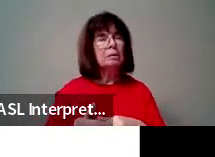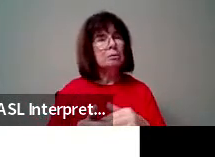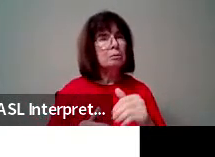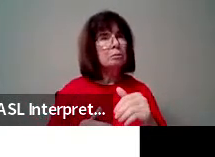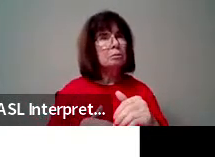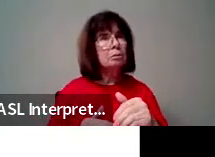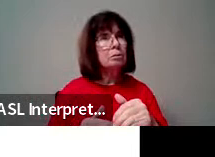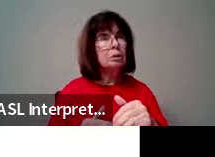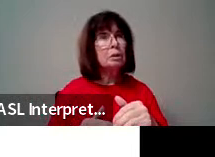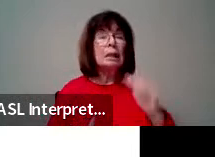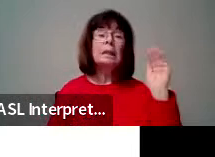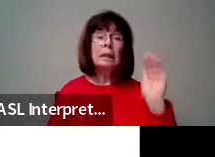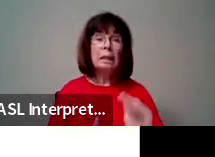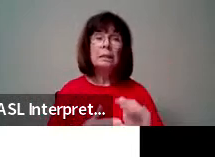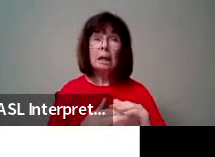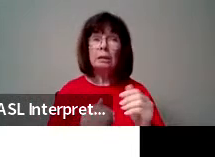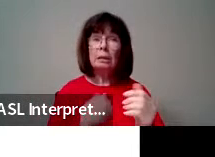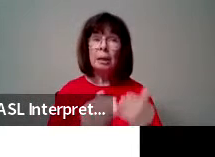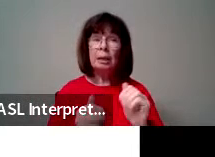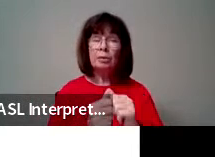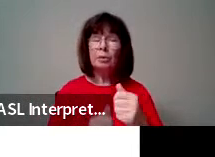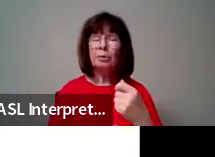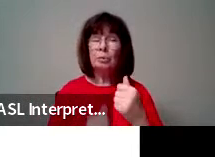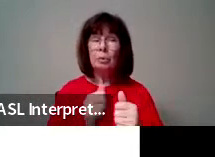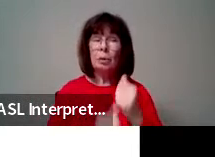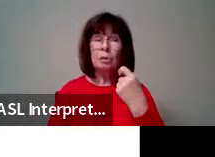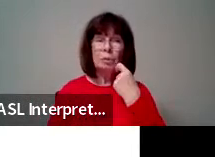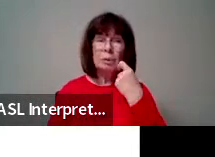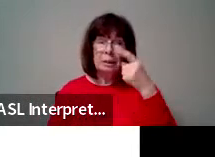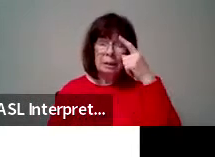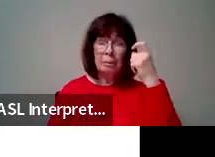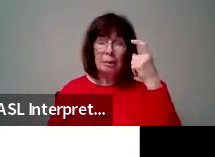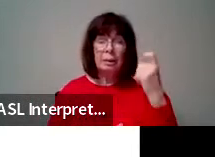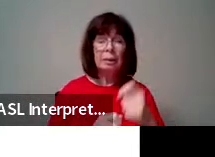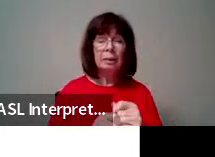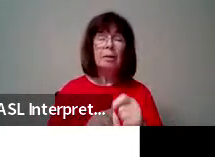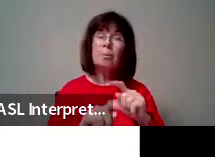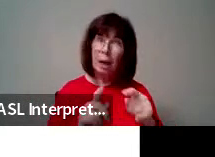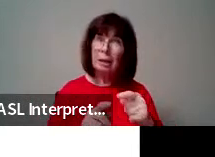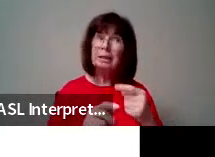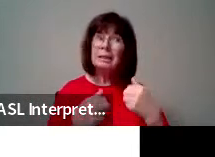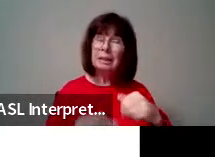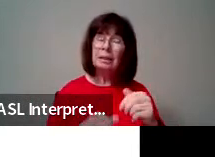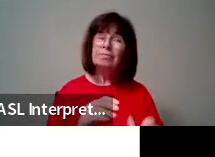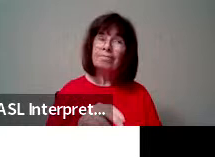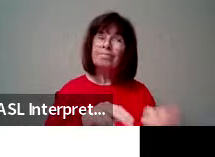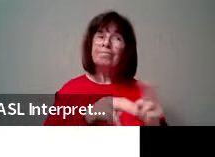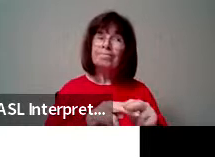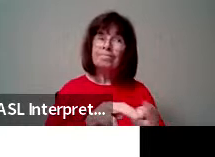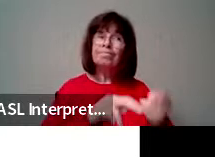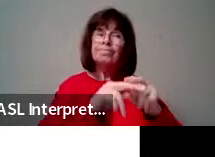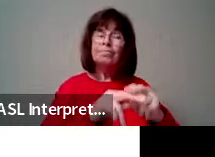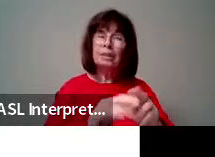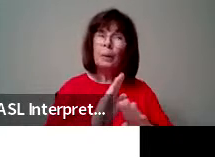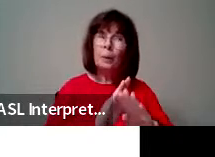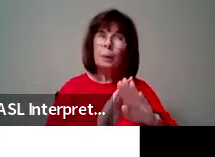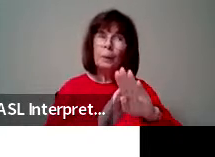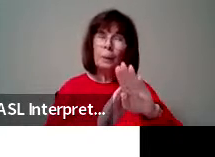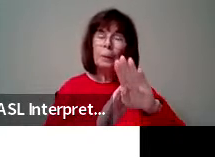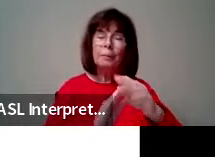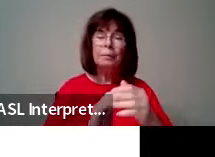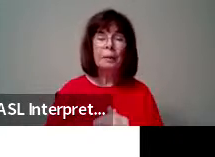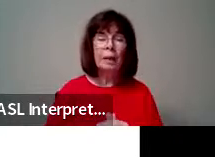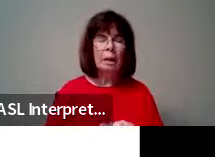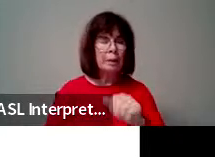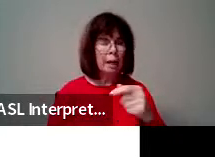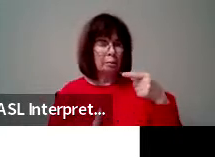where we were this summer and well short of our peaks in past winters, but we are increasing. The other thing I wanted to highlight here